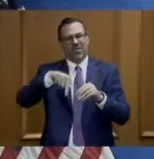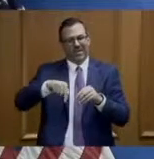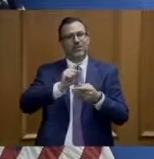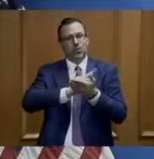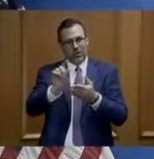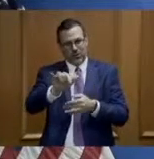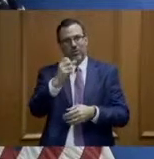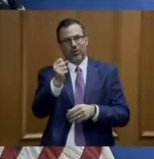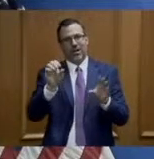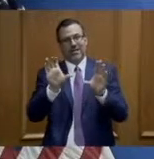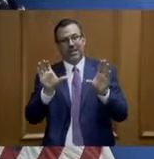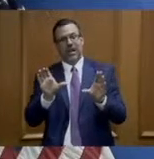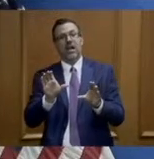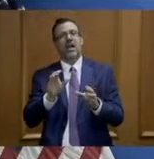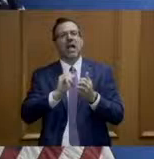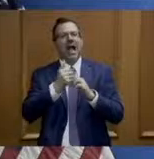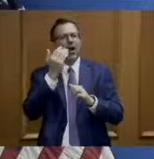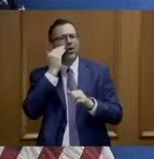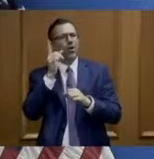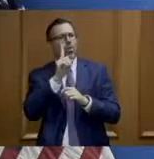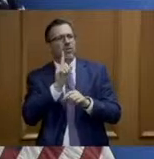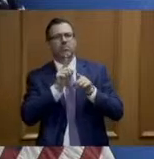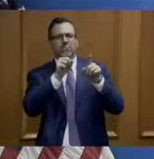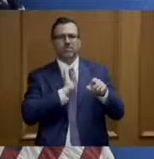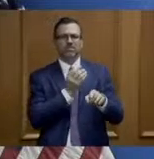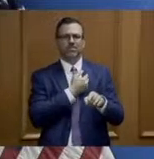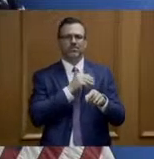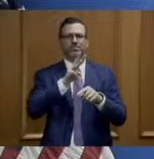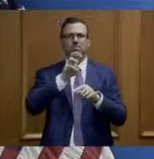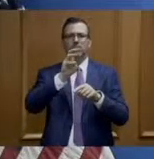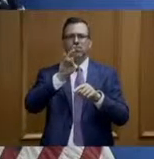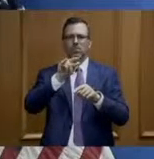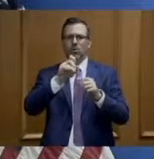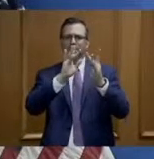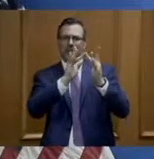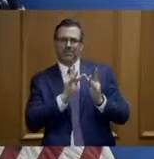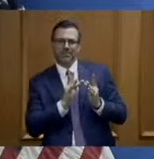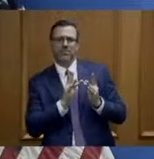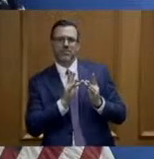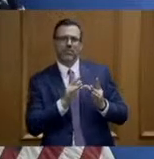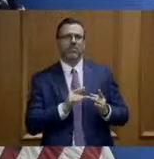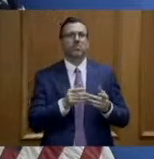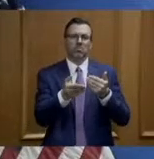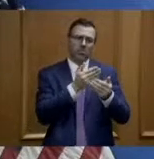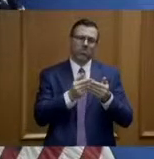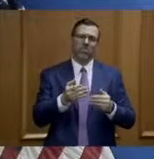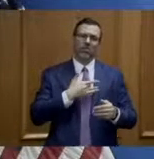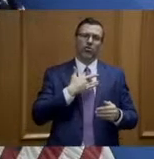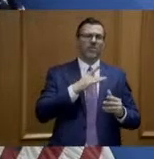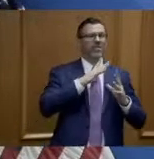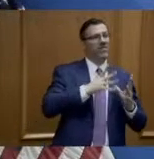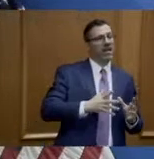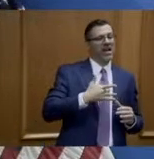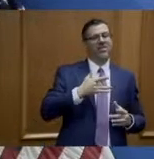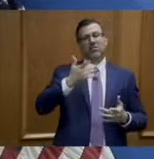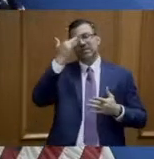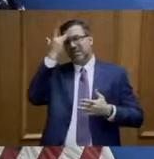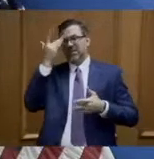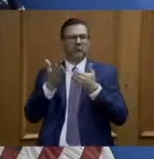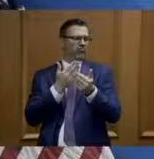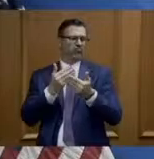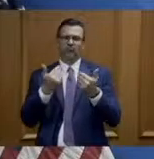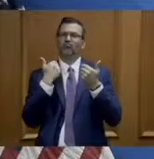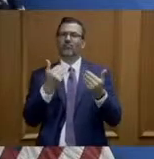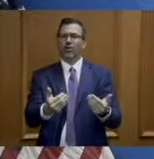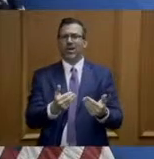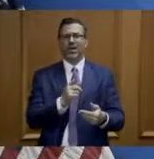website. And we encourage every Tennessean, regardless of symptoms, to take advantage of this free testing service. Every Tennessean